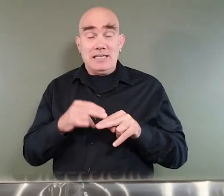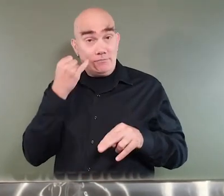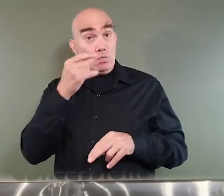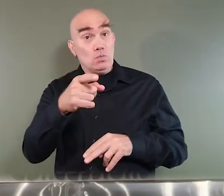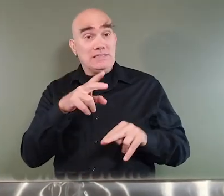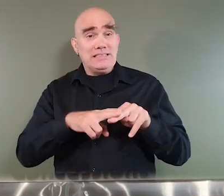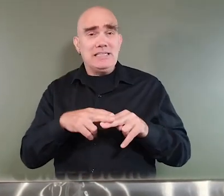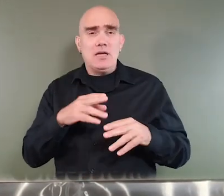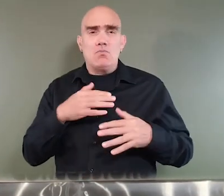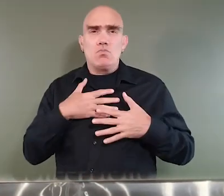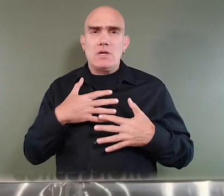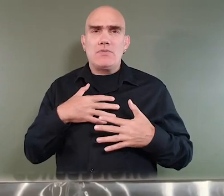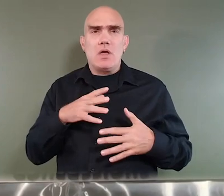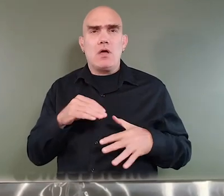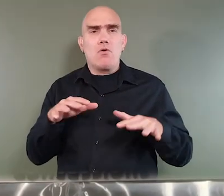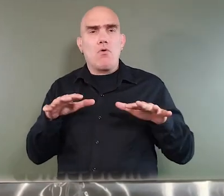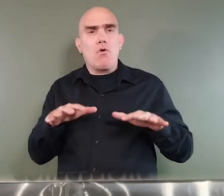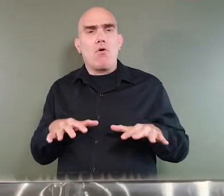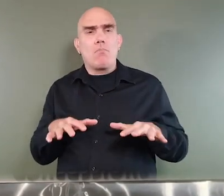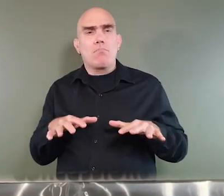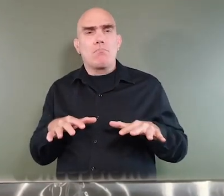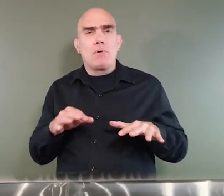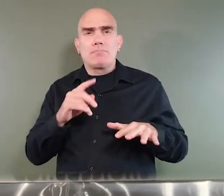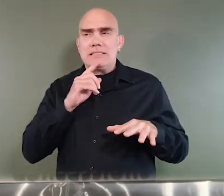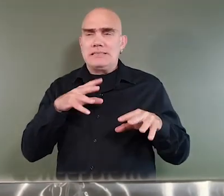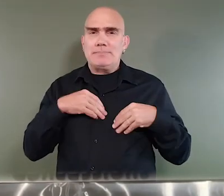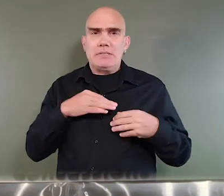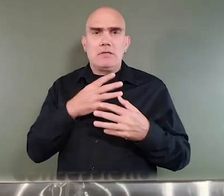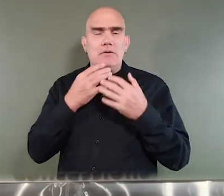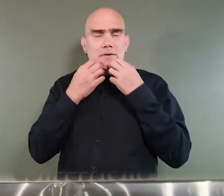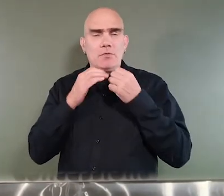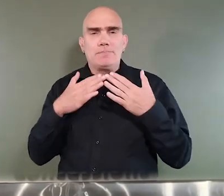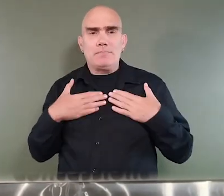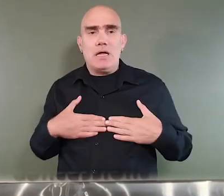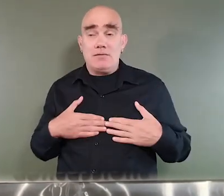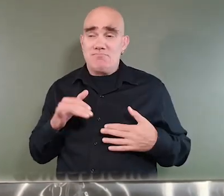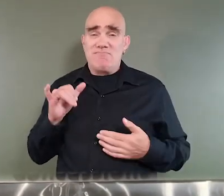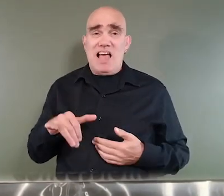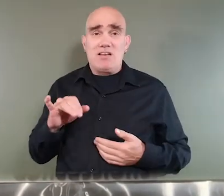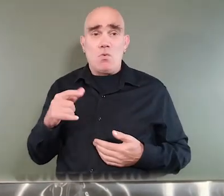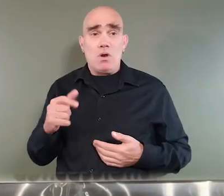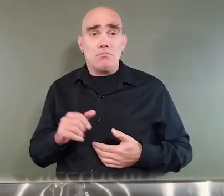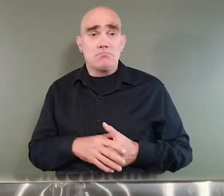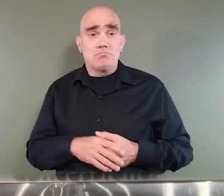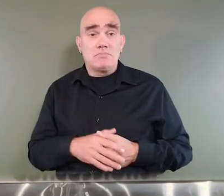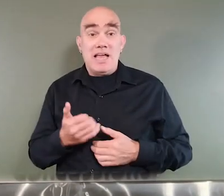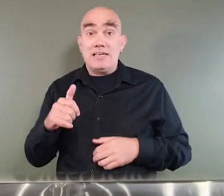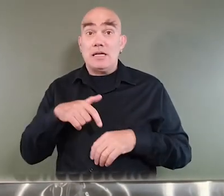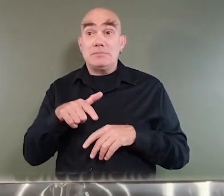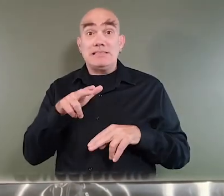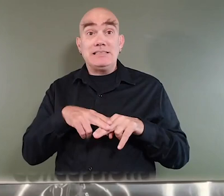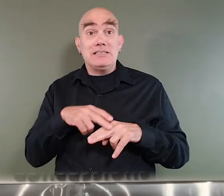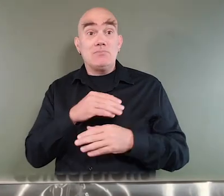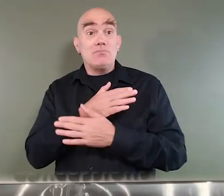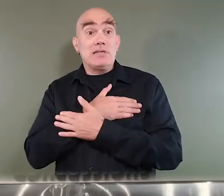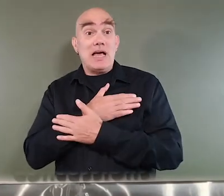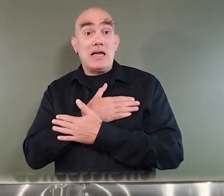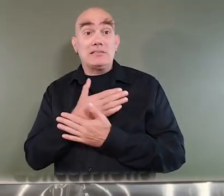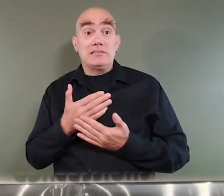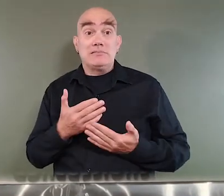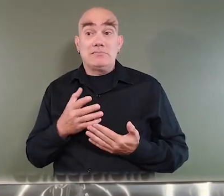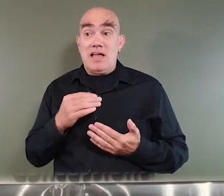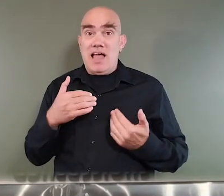being accepting and loving of your body, you are doing yoga. Anytime that you're sitting and relaxing and kind of finding a